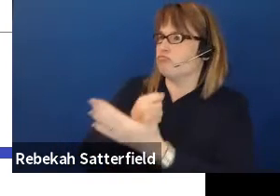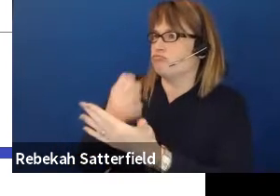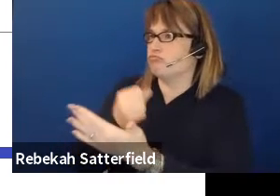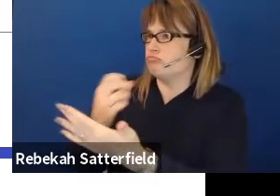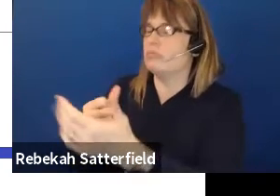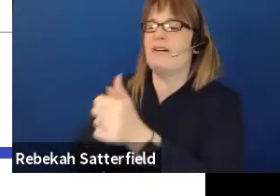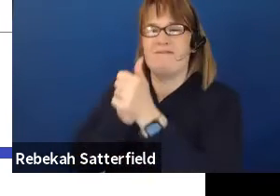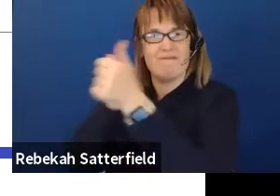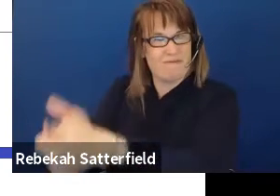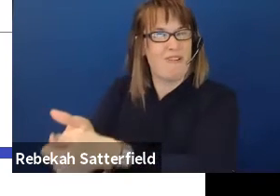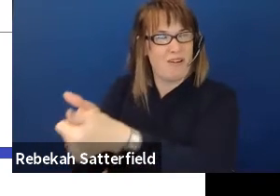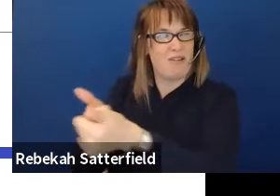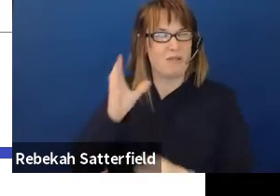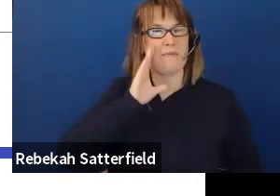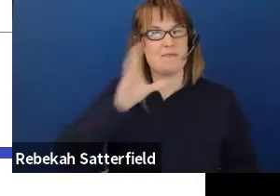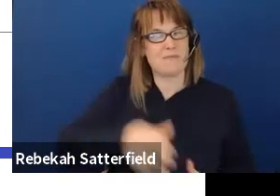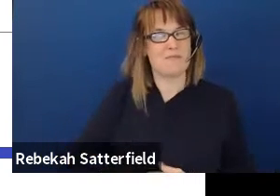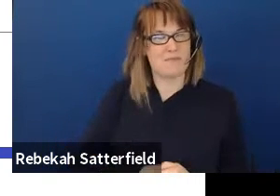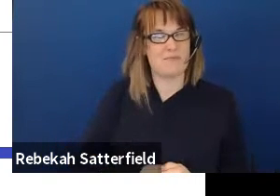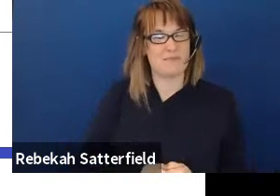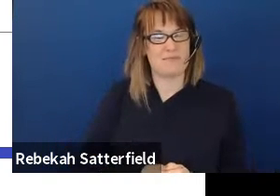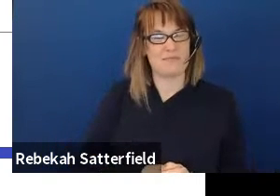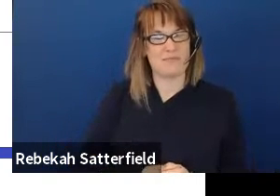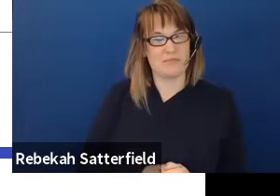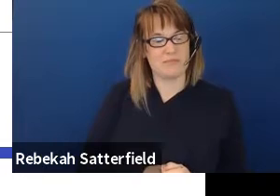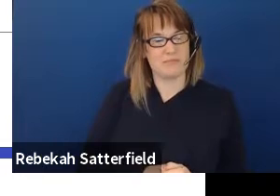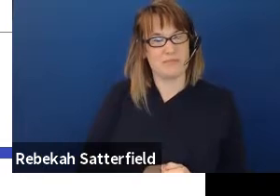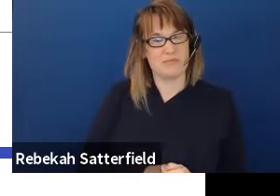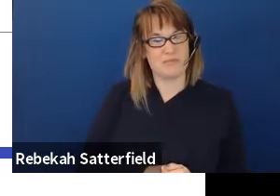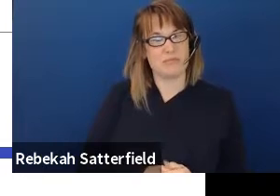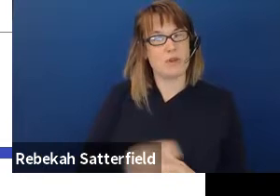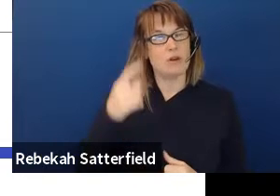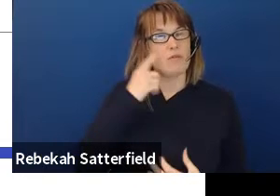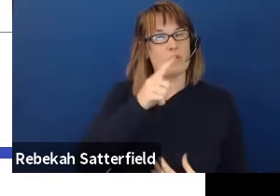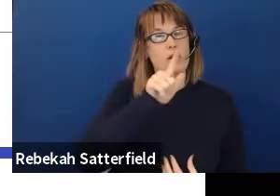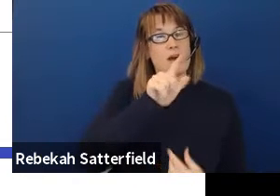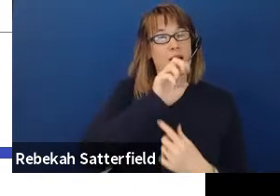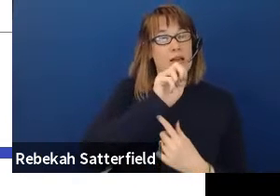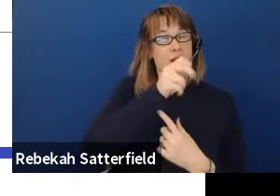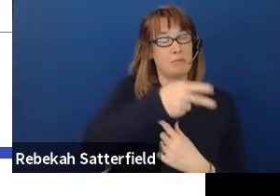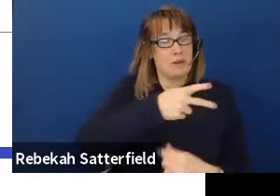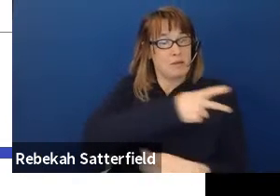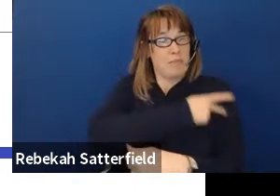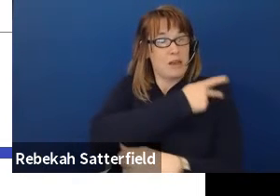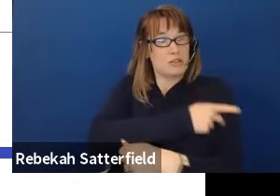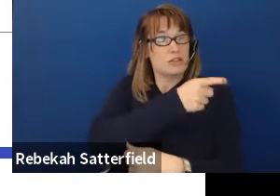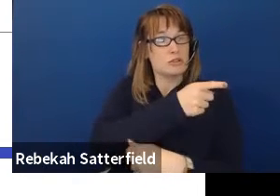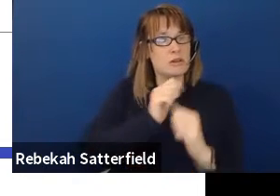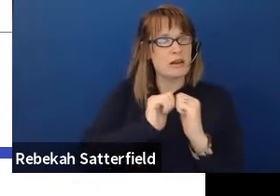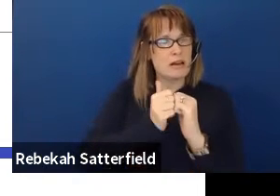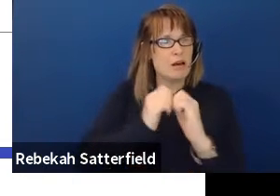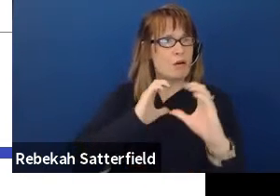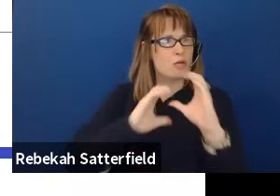fulfill critical healthcare responsibilities. For LEP patients, effective